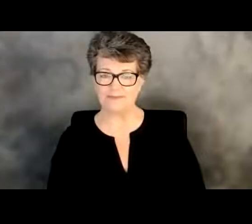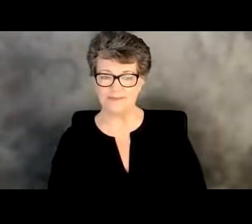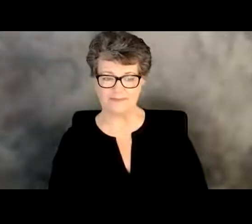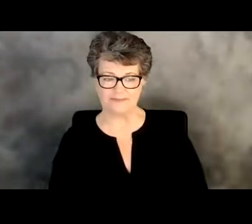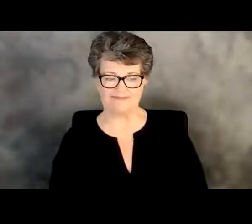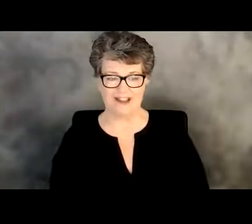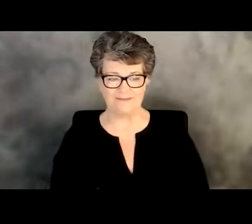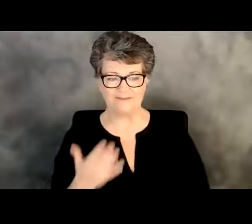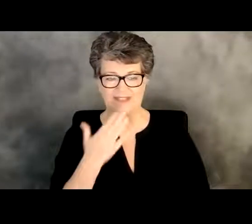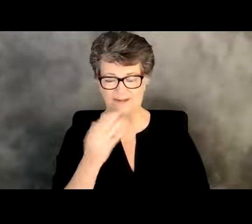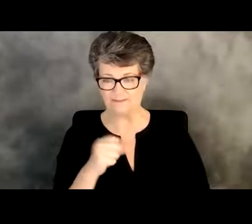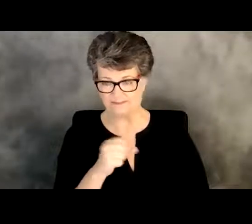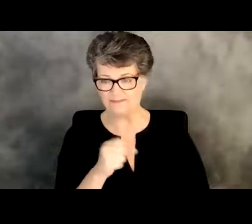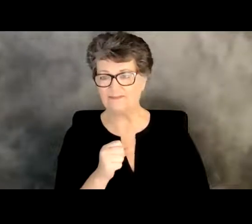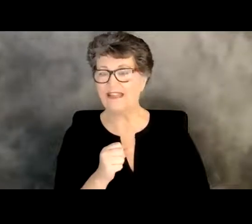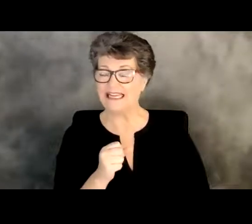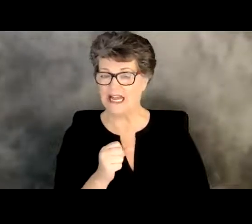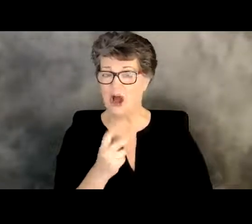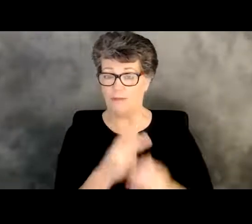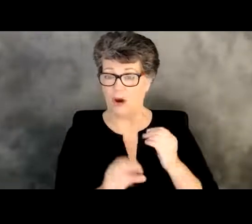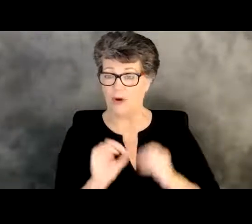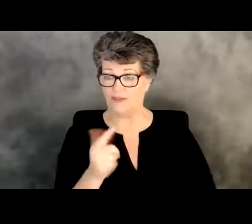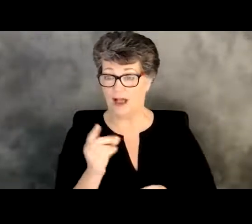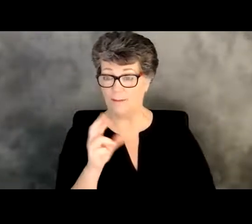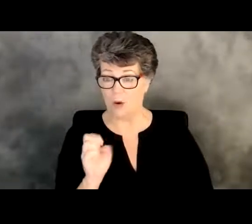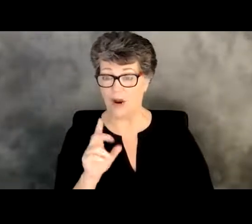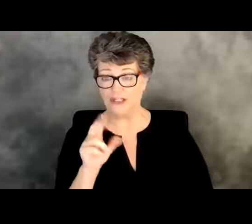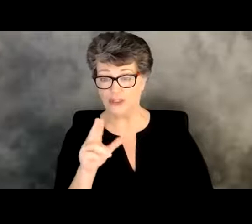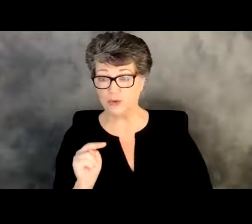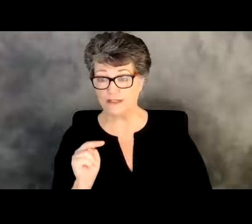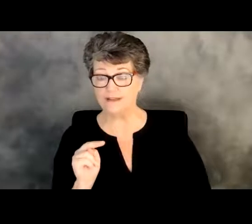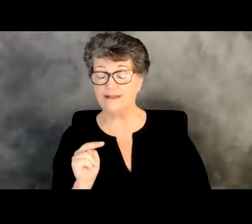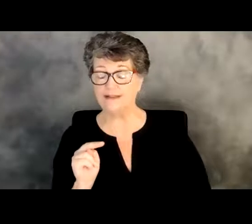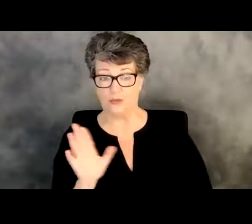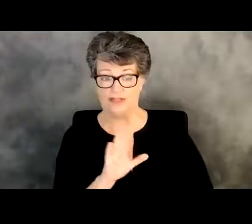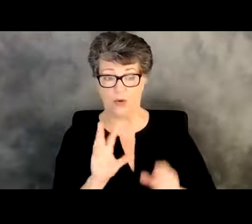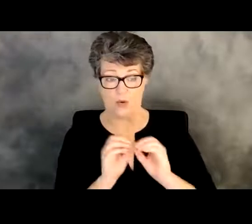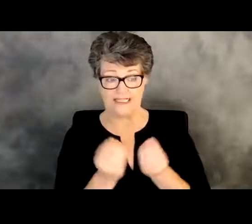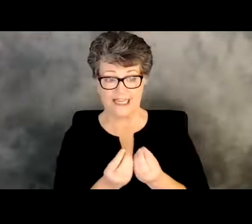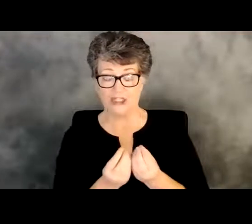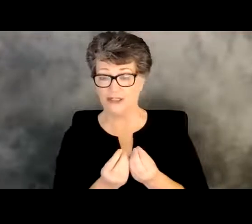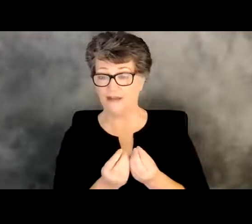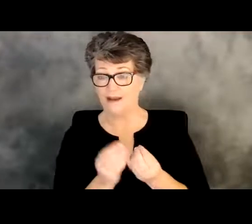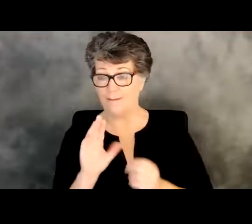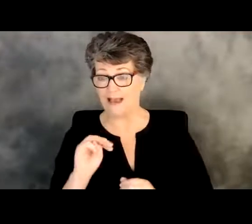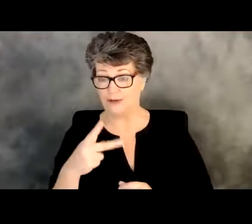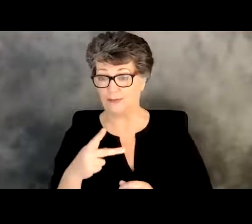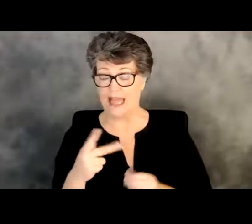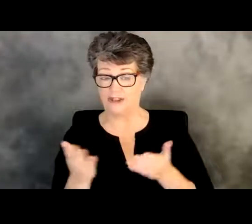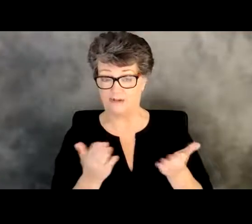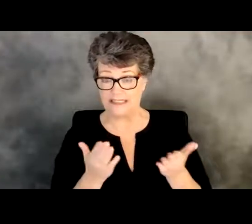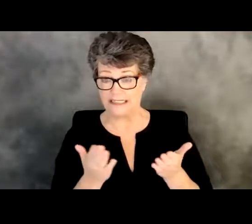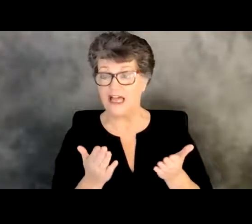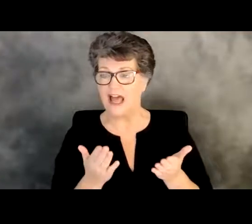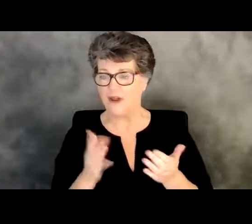Thank you. And I want to acknowledge that both Doug Moore and Susan Damaris, in addition to their organization's Master Plan for Aging Service, were on